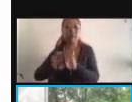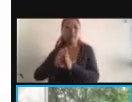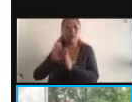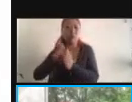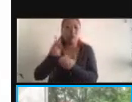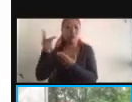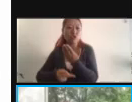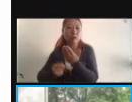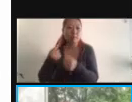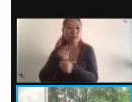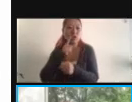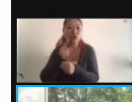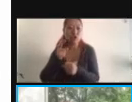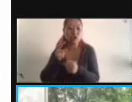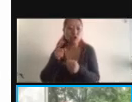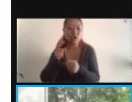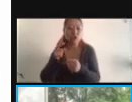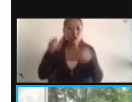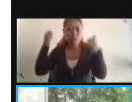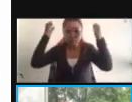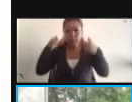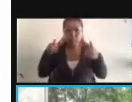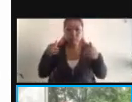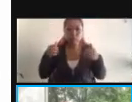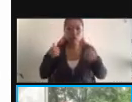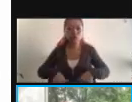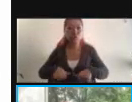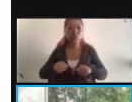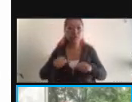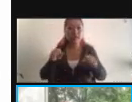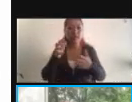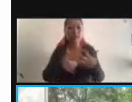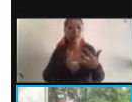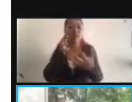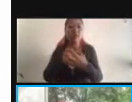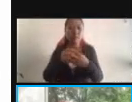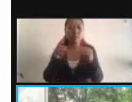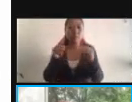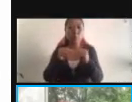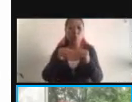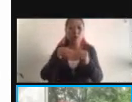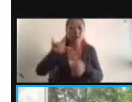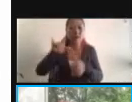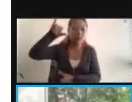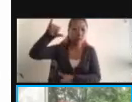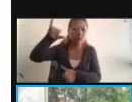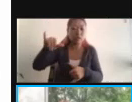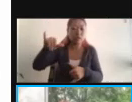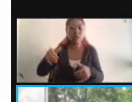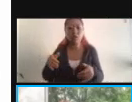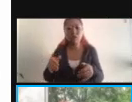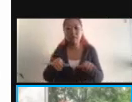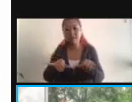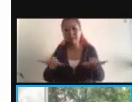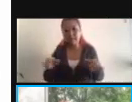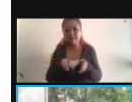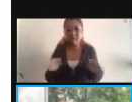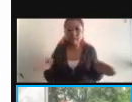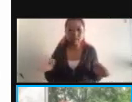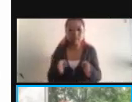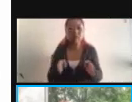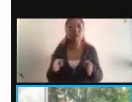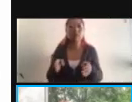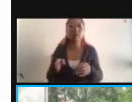attempt to accommodate even wider range of body shapes and sizes. One thing I want to mention here is that though space